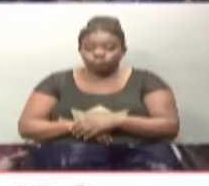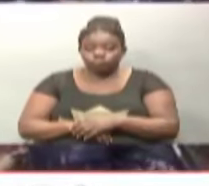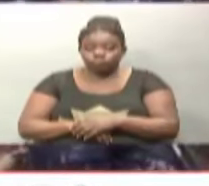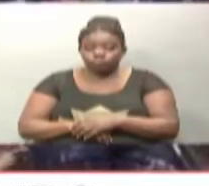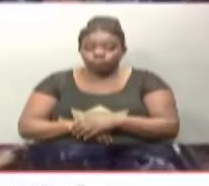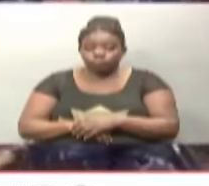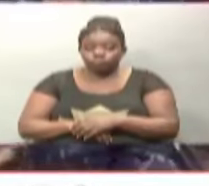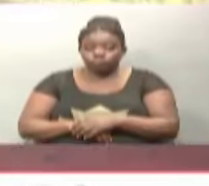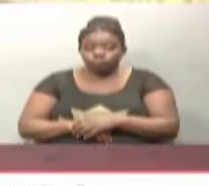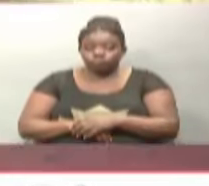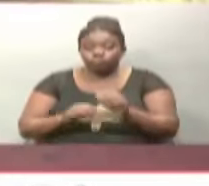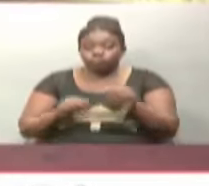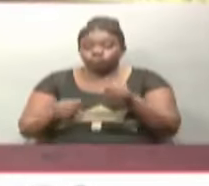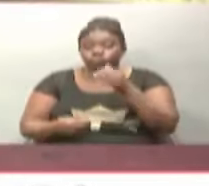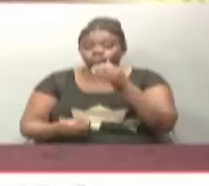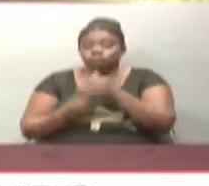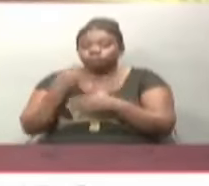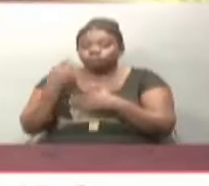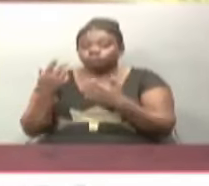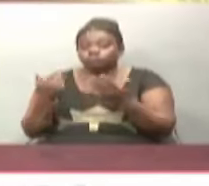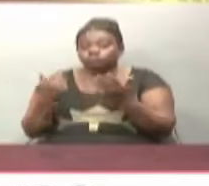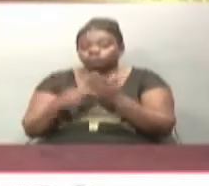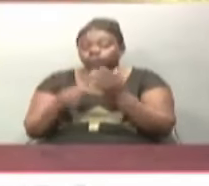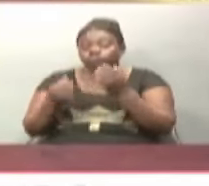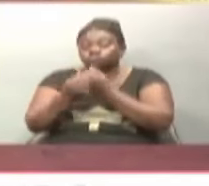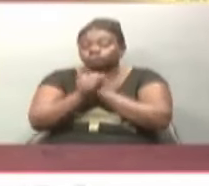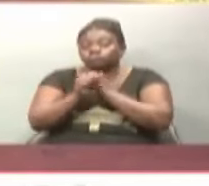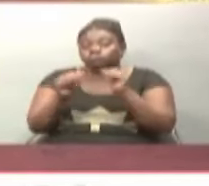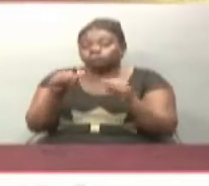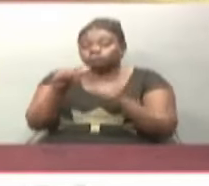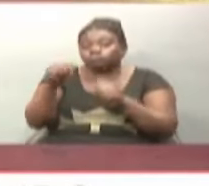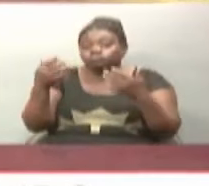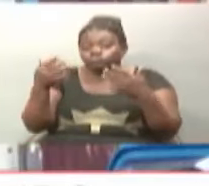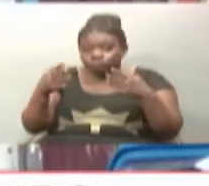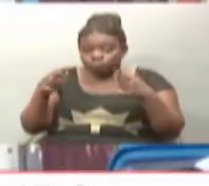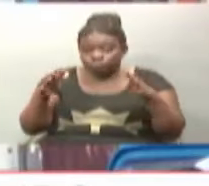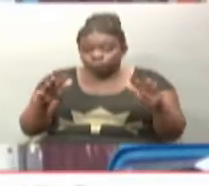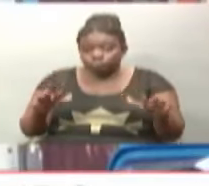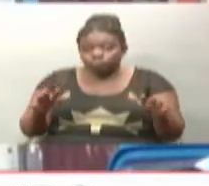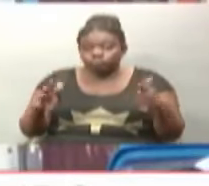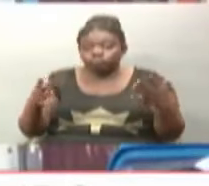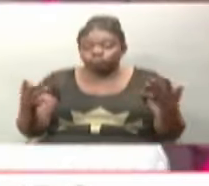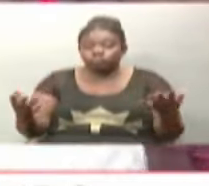bataze kubatuusaako bulabe wabula nti baze kununula bannaabwe era olwamaliriza bino